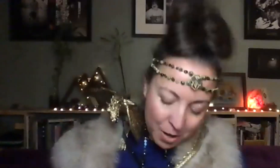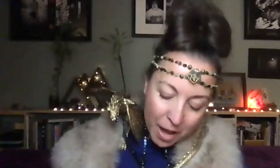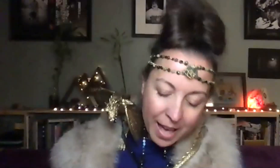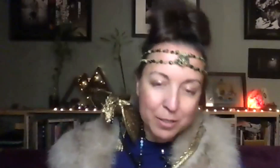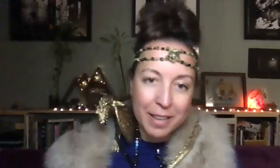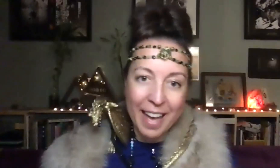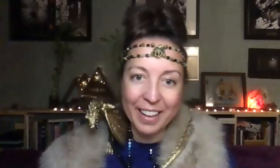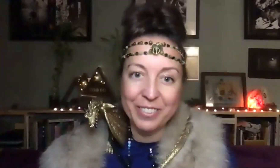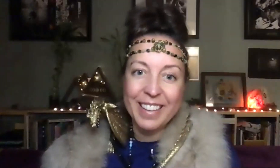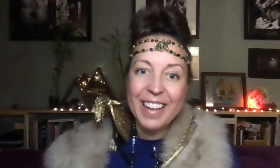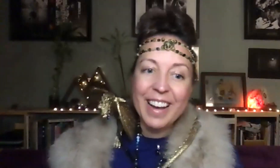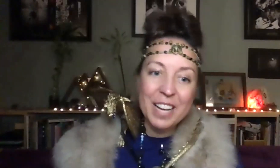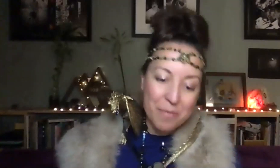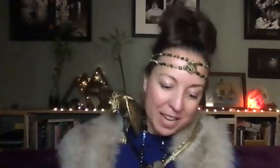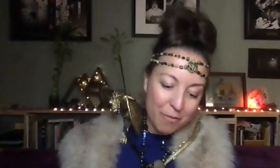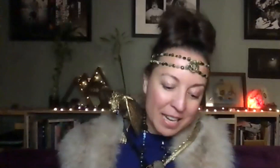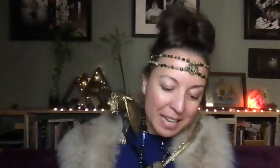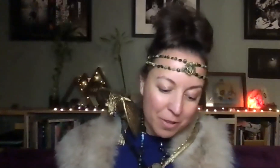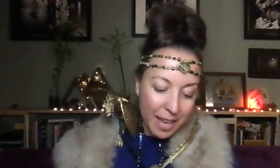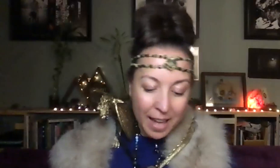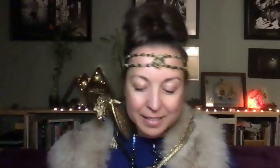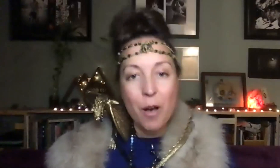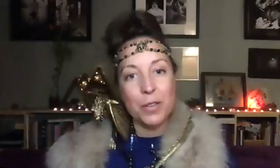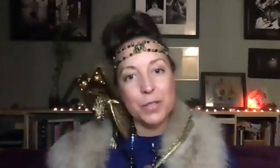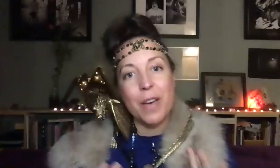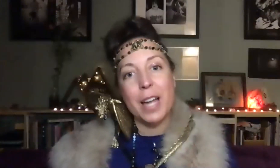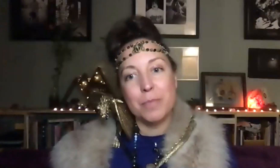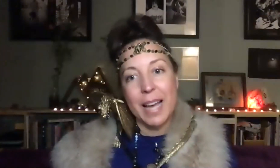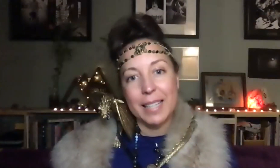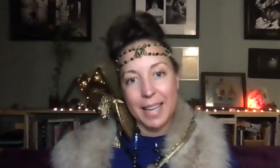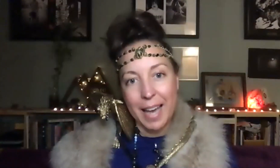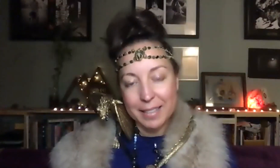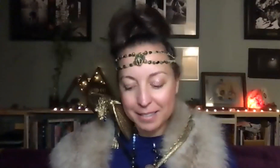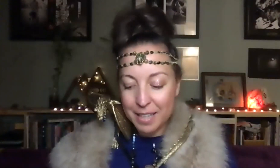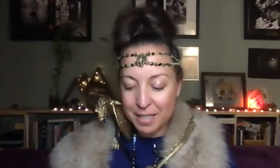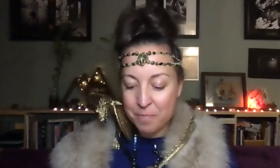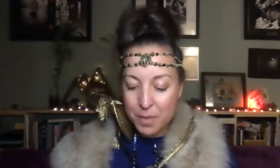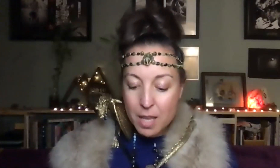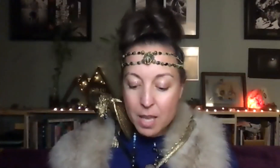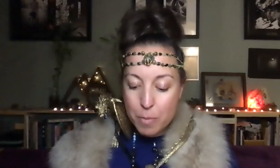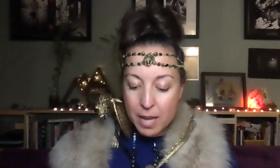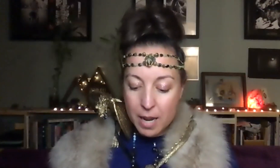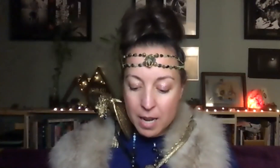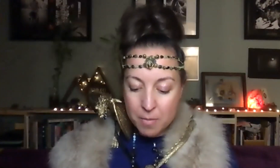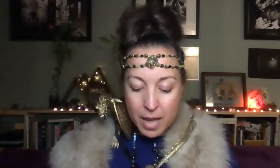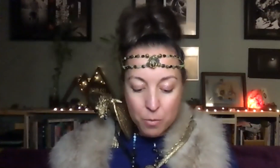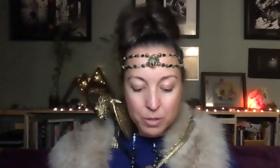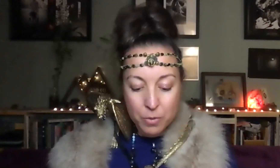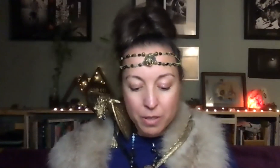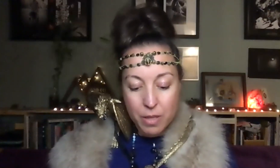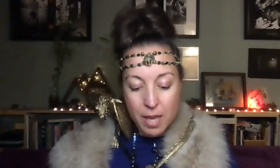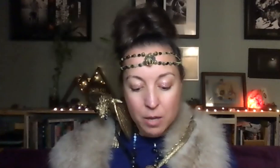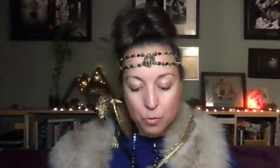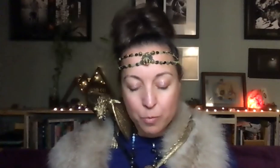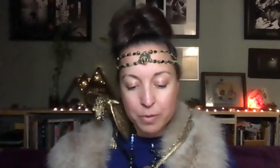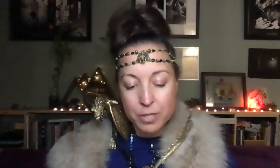that. So I actually have an affinity with cats. I also had a black cat. But I work